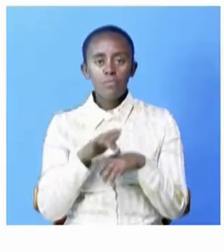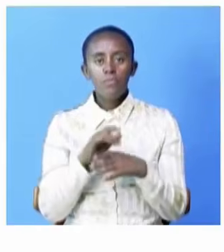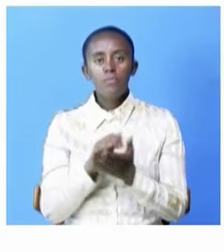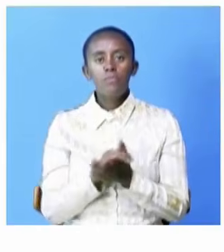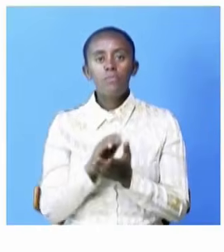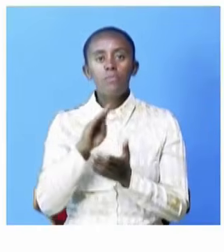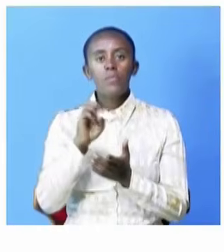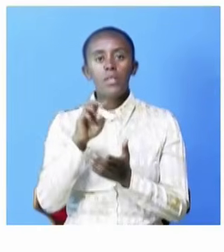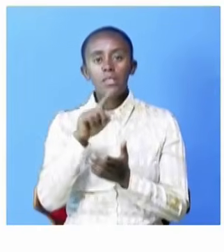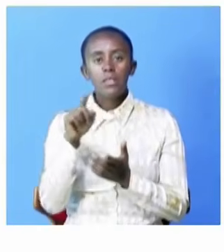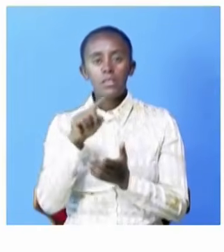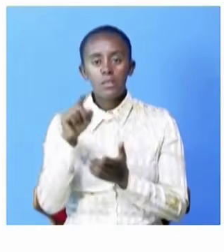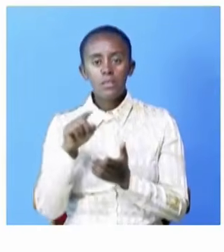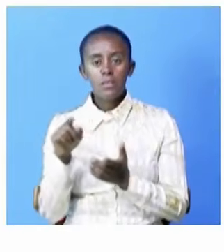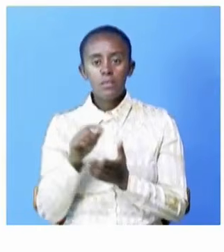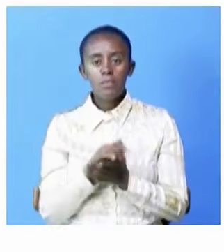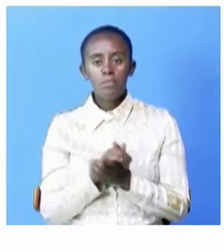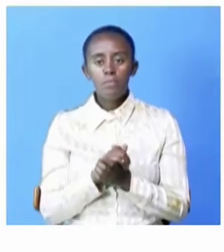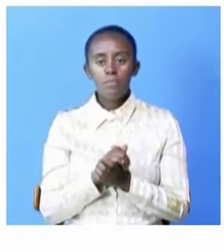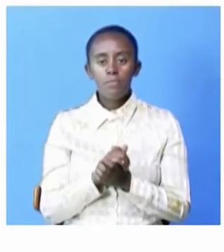buzz?